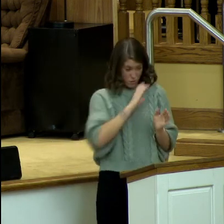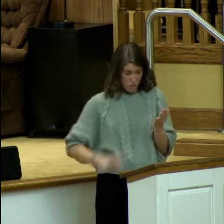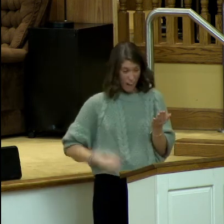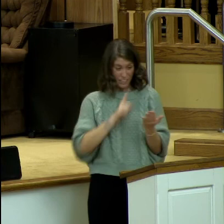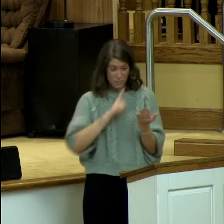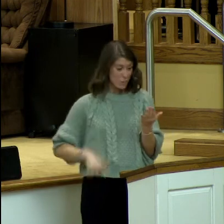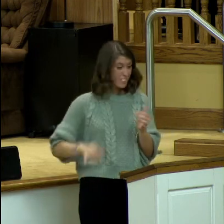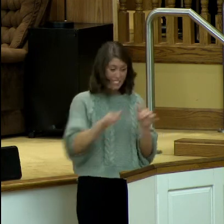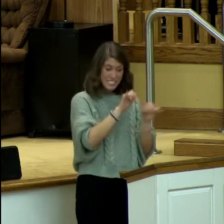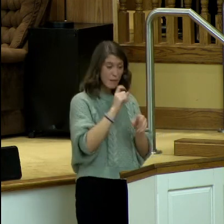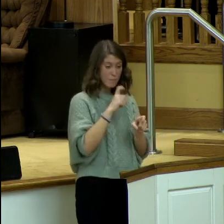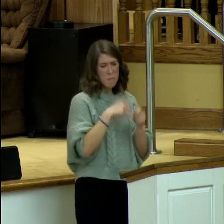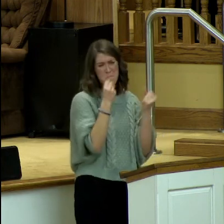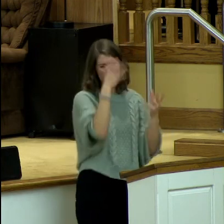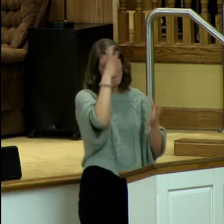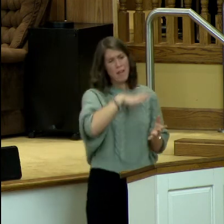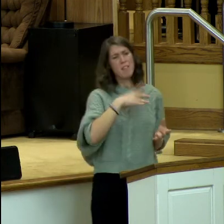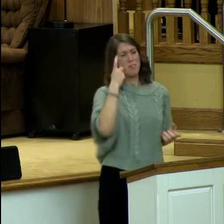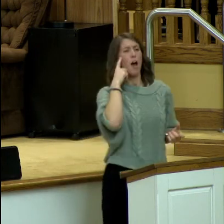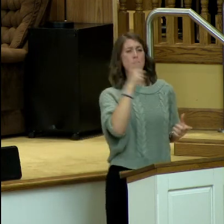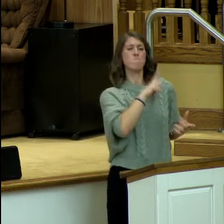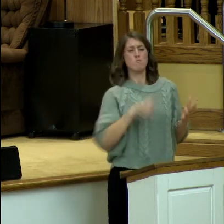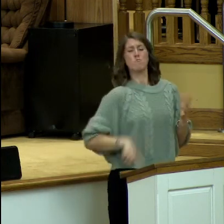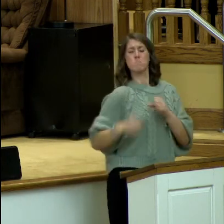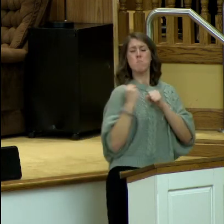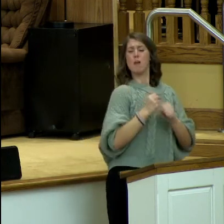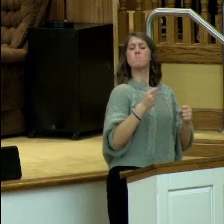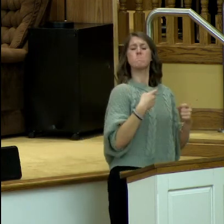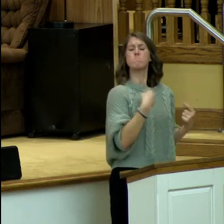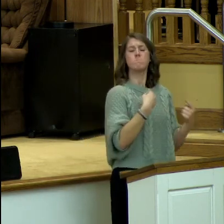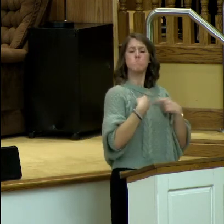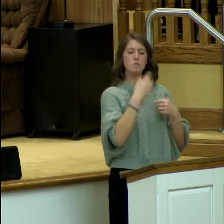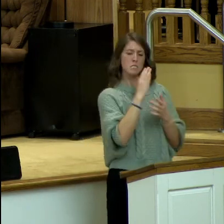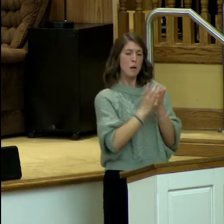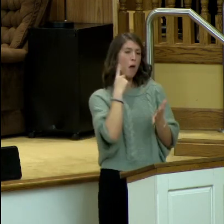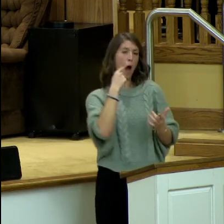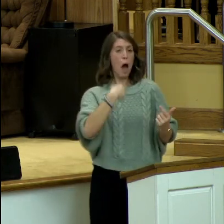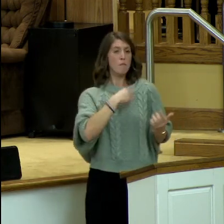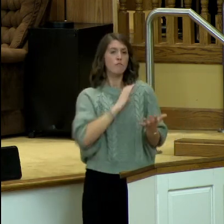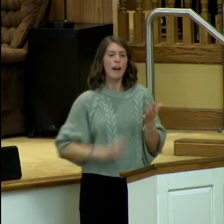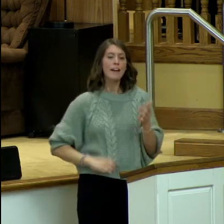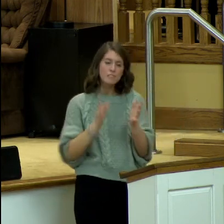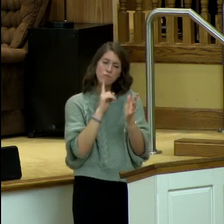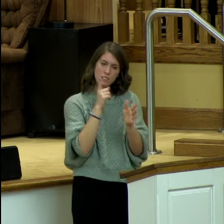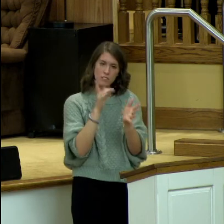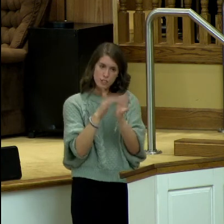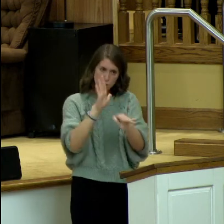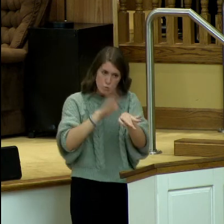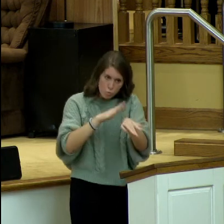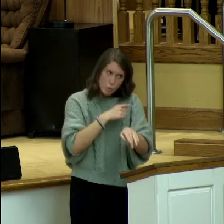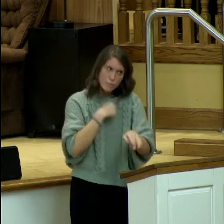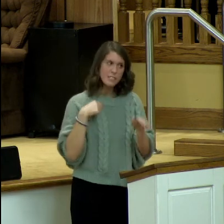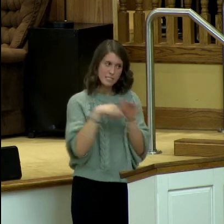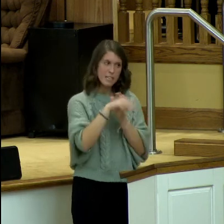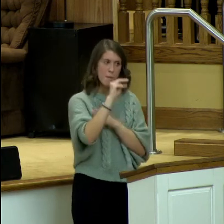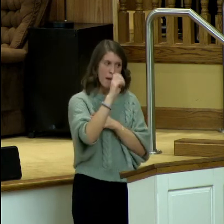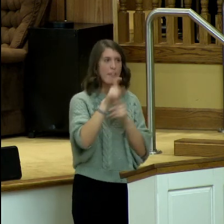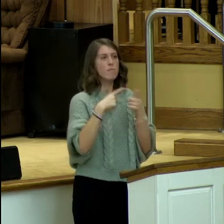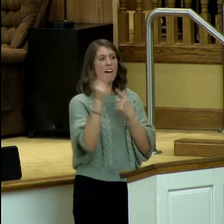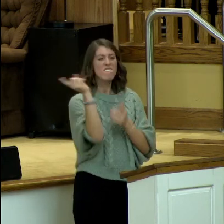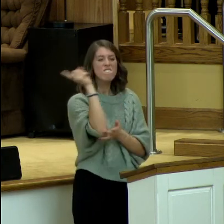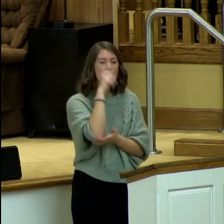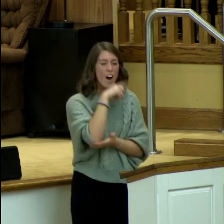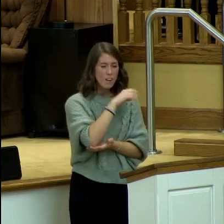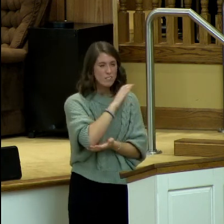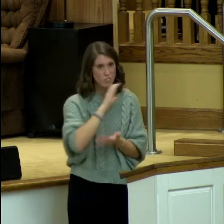thought they were lords. They thought they had power. A lot of men thought they were some kind of a Christ. In fact, Jesus warns us in the book of Matthew about false